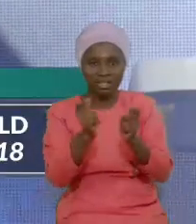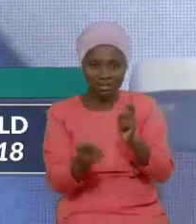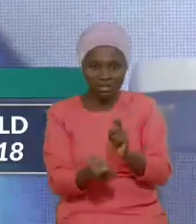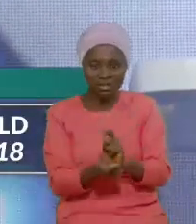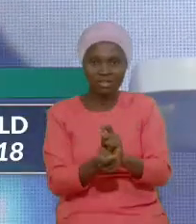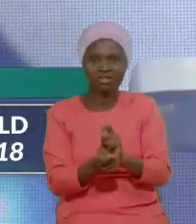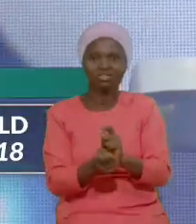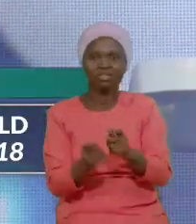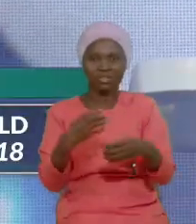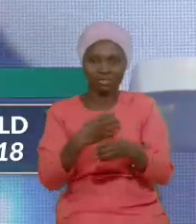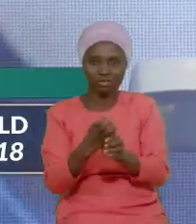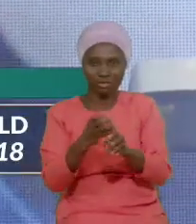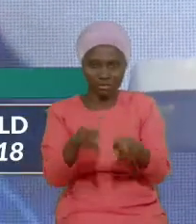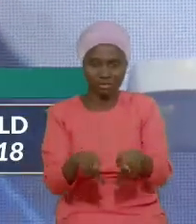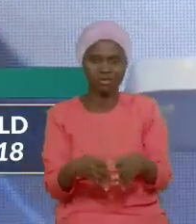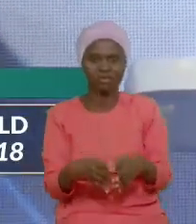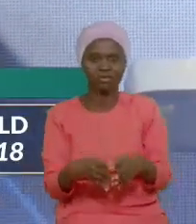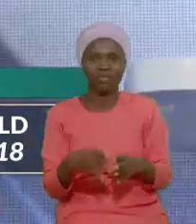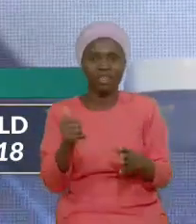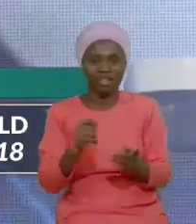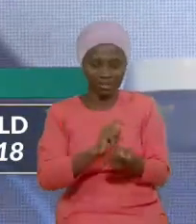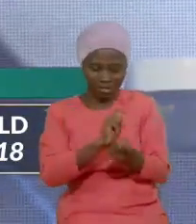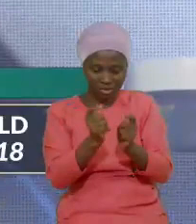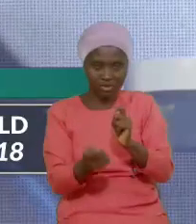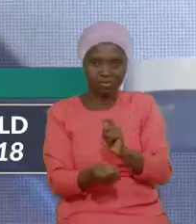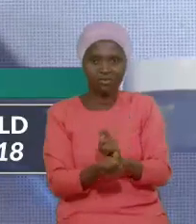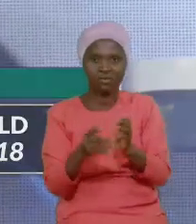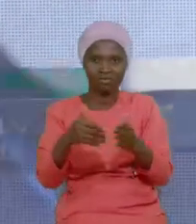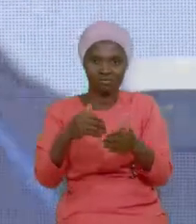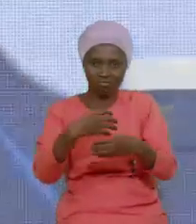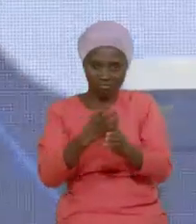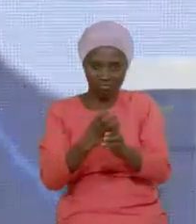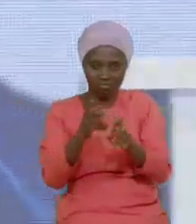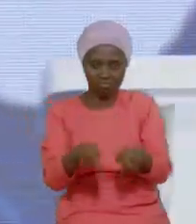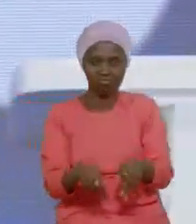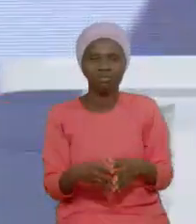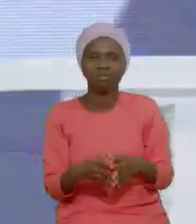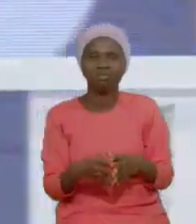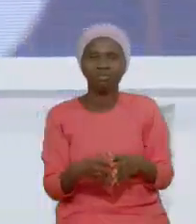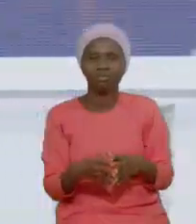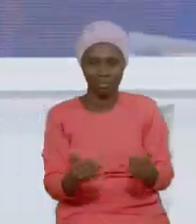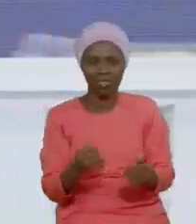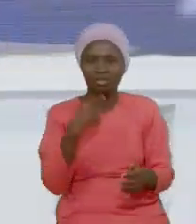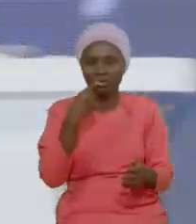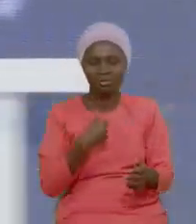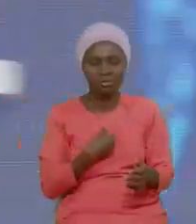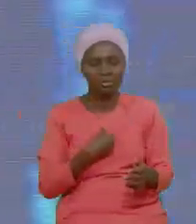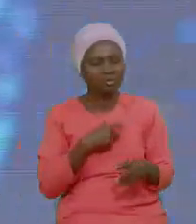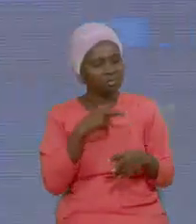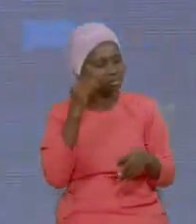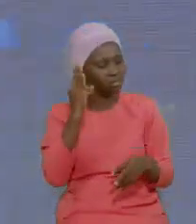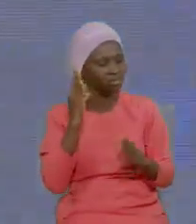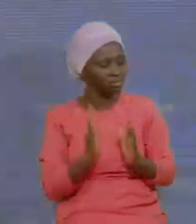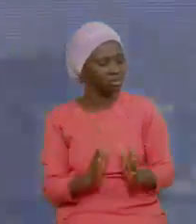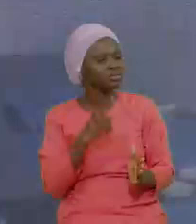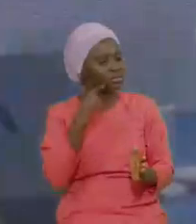creature. A transformed creature. Tell me, Pastor. How